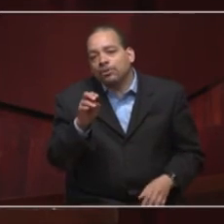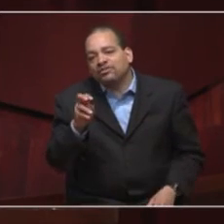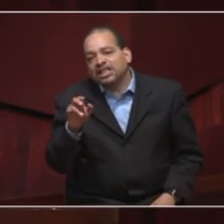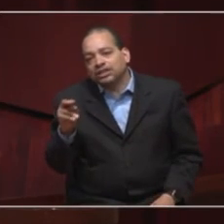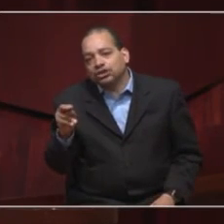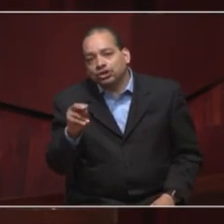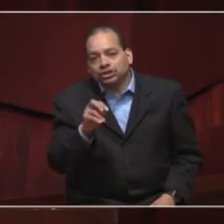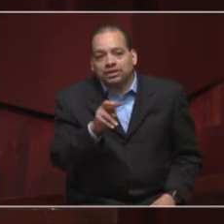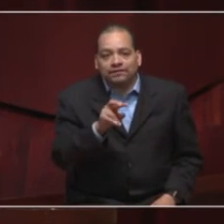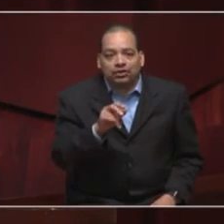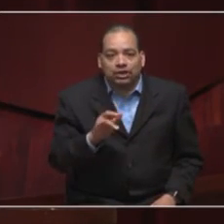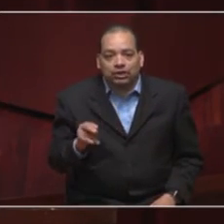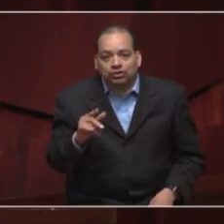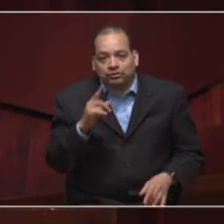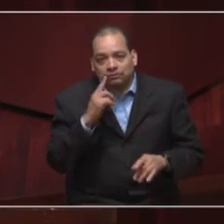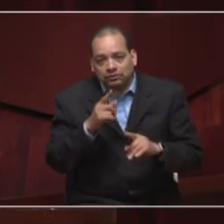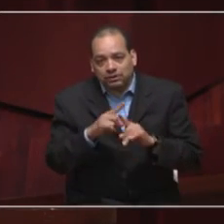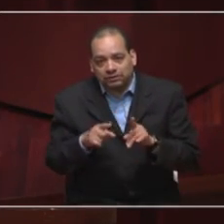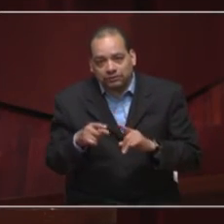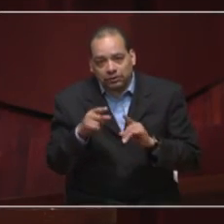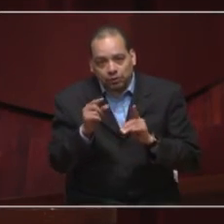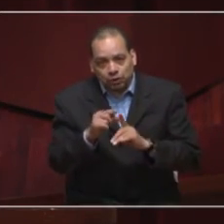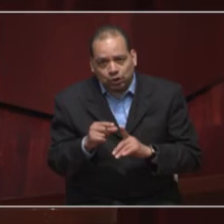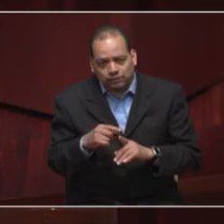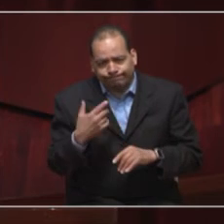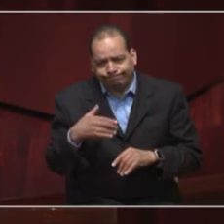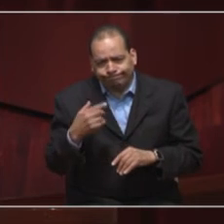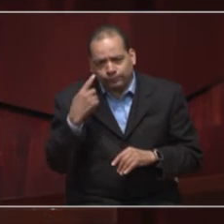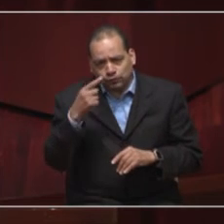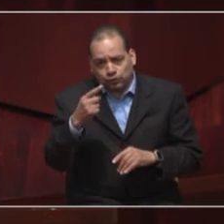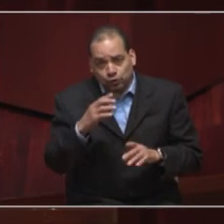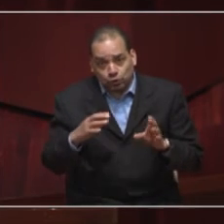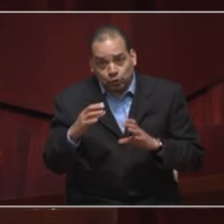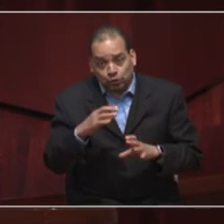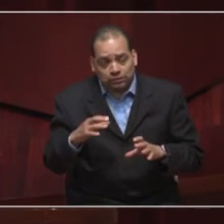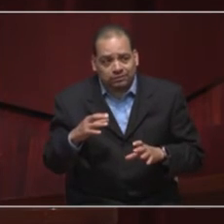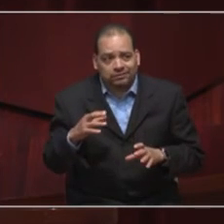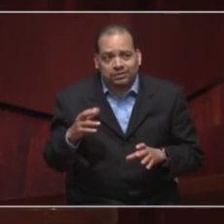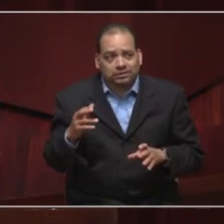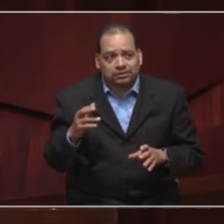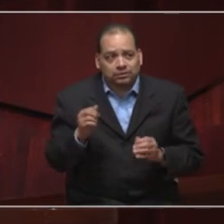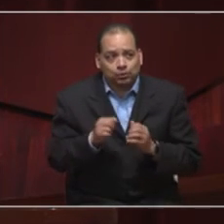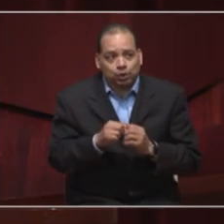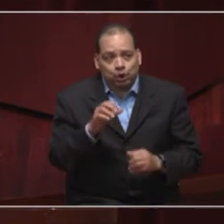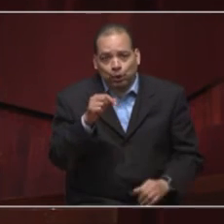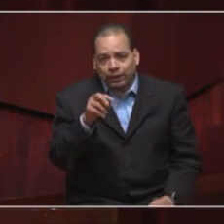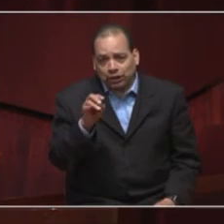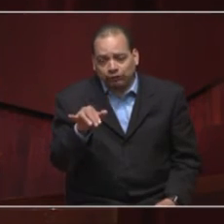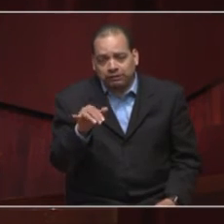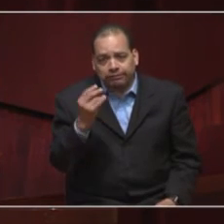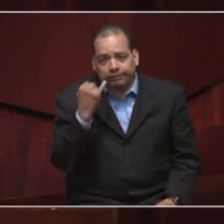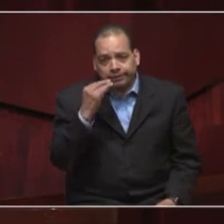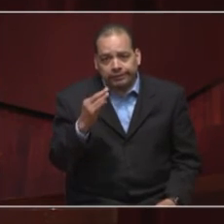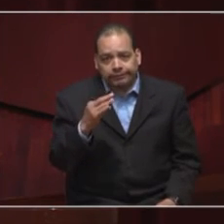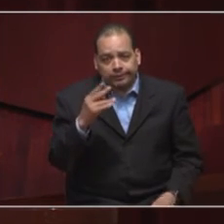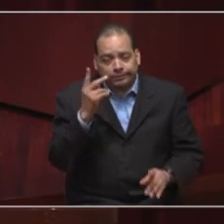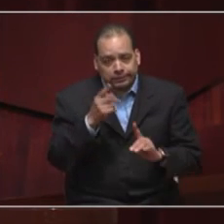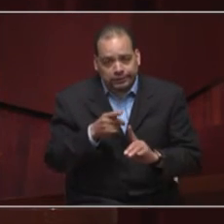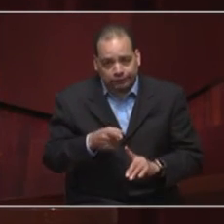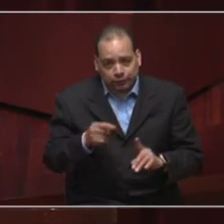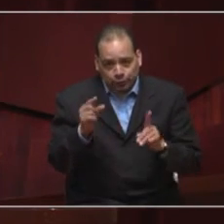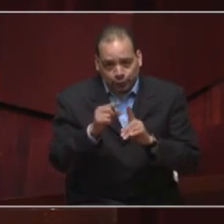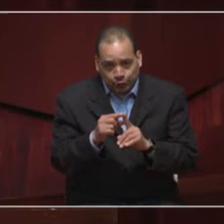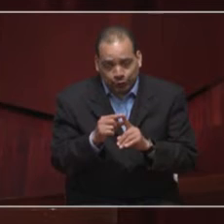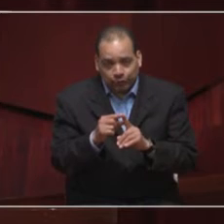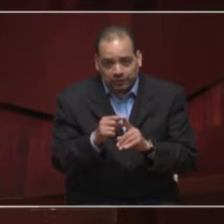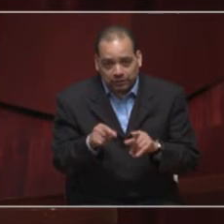for different words. And from a searching aspect, by using the query functionality in ARCIS, if you have a specific word spelled the